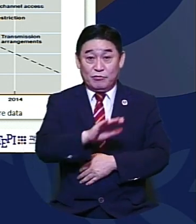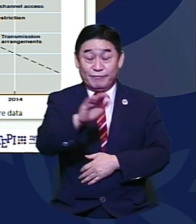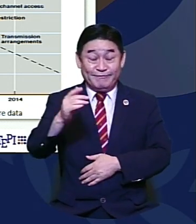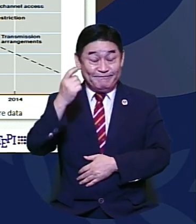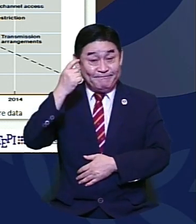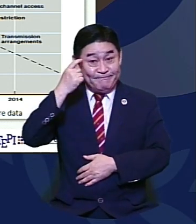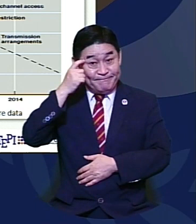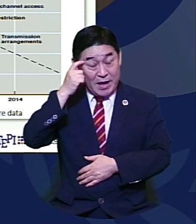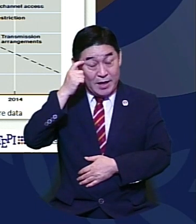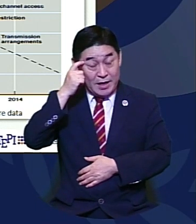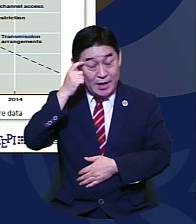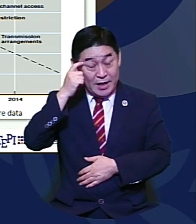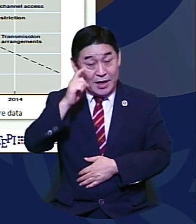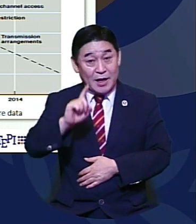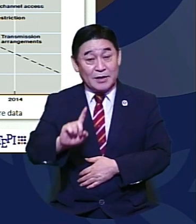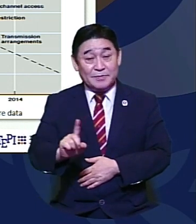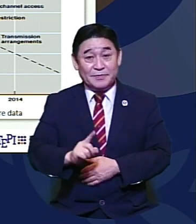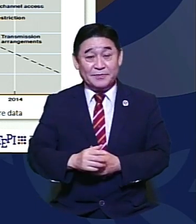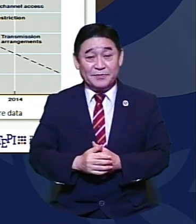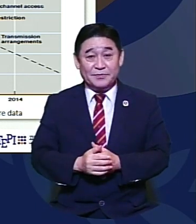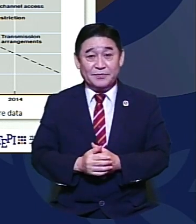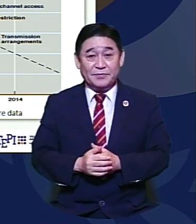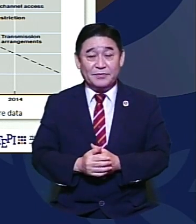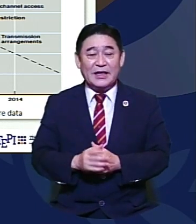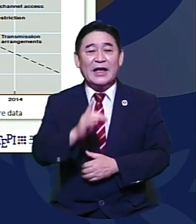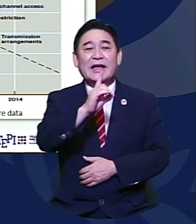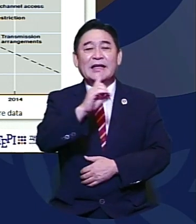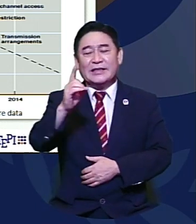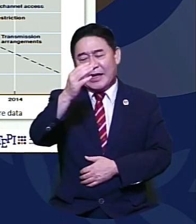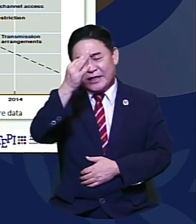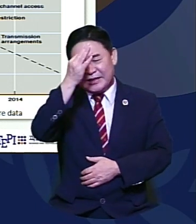think about the very unique feature of digital technology.